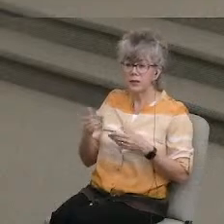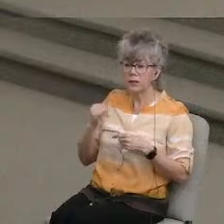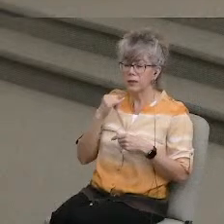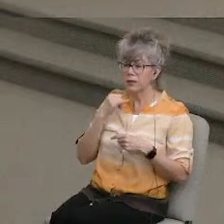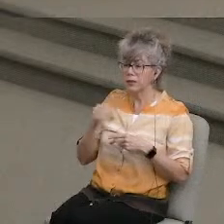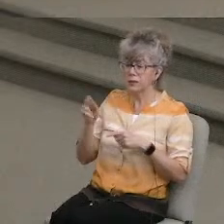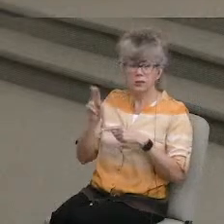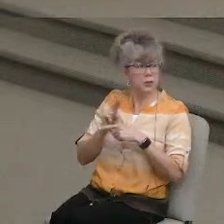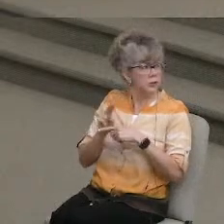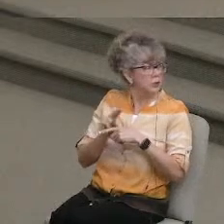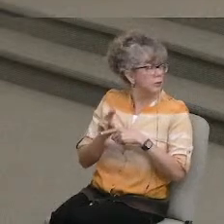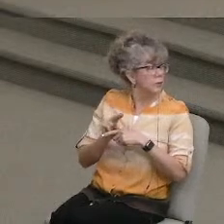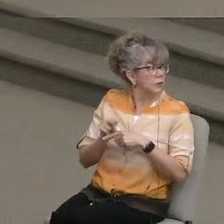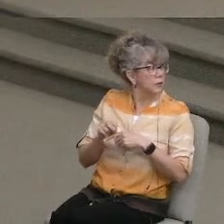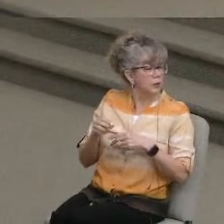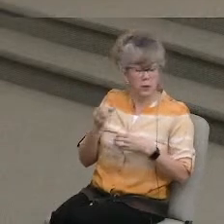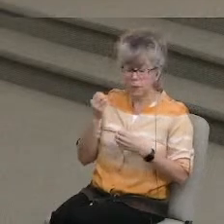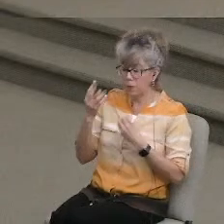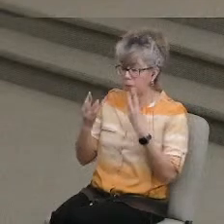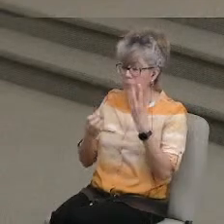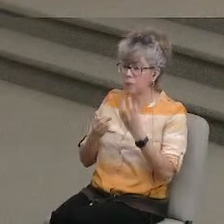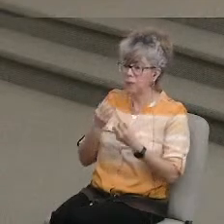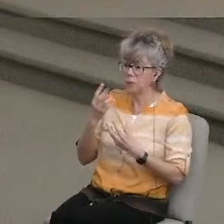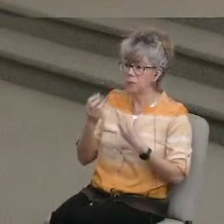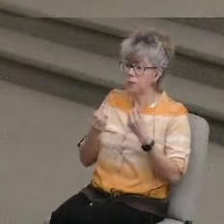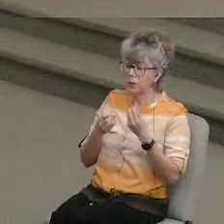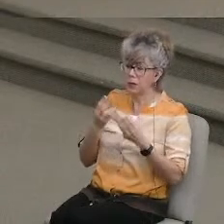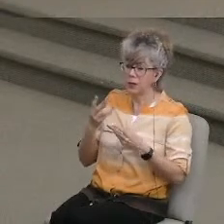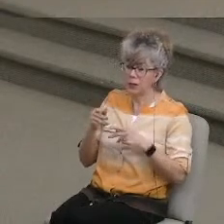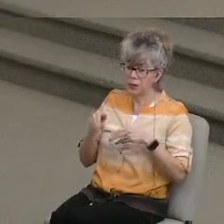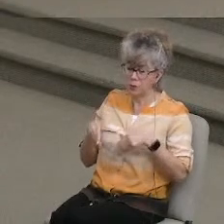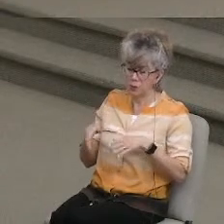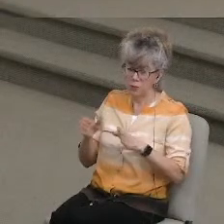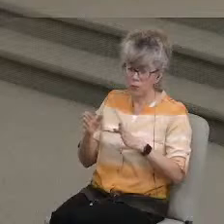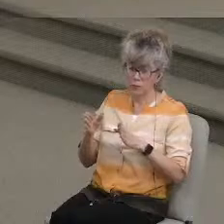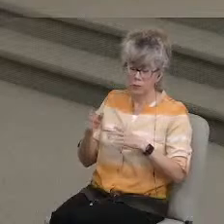useful in many, many, many venues